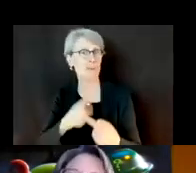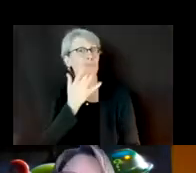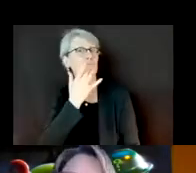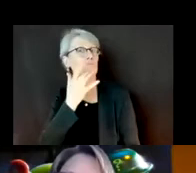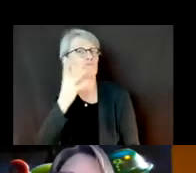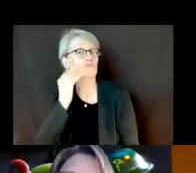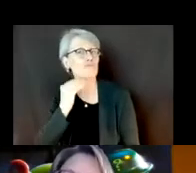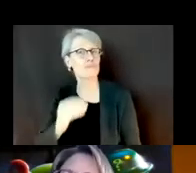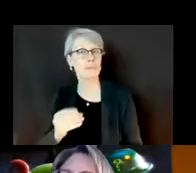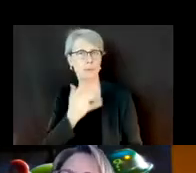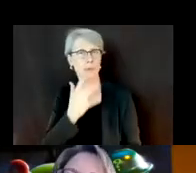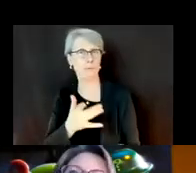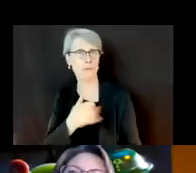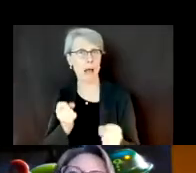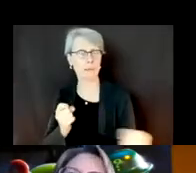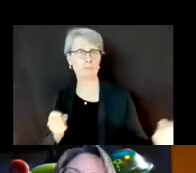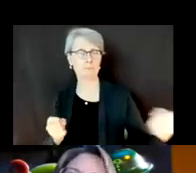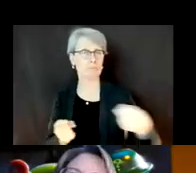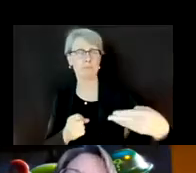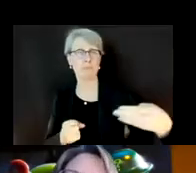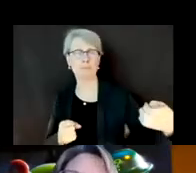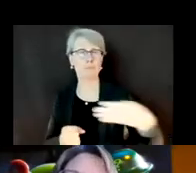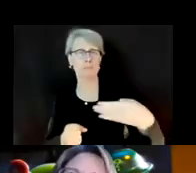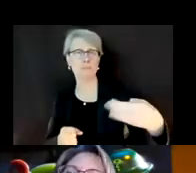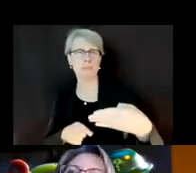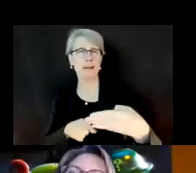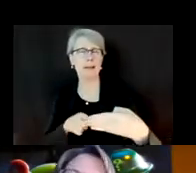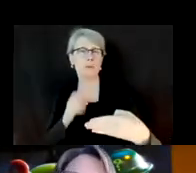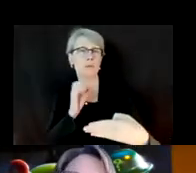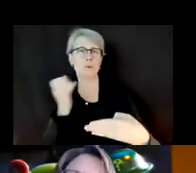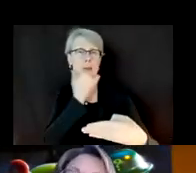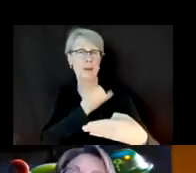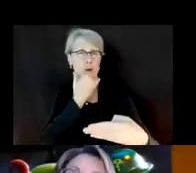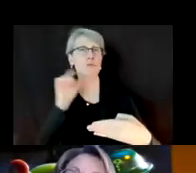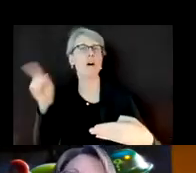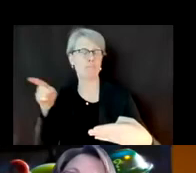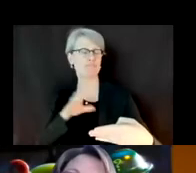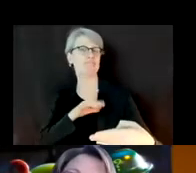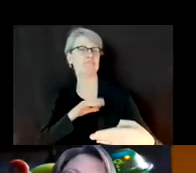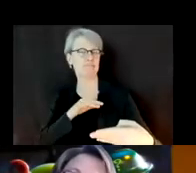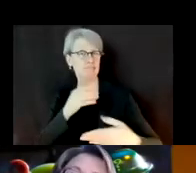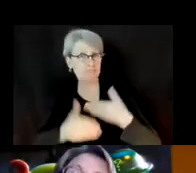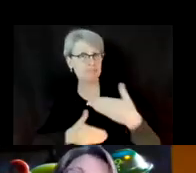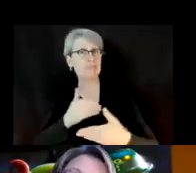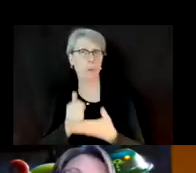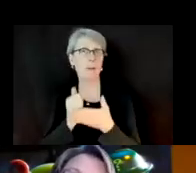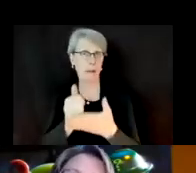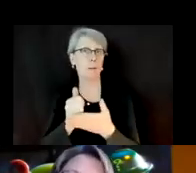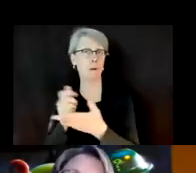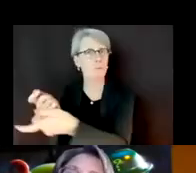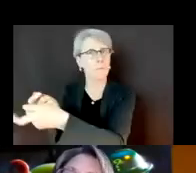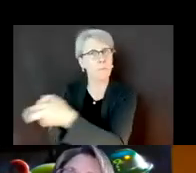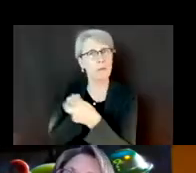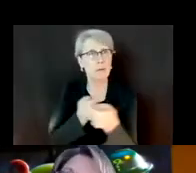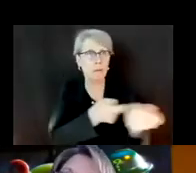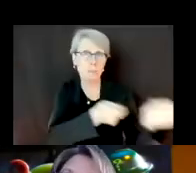pages loading fast and not having a lot of errors in them, all of those things can actually help you perform